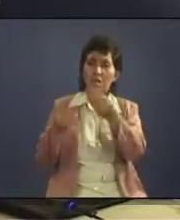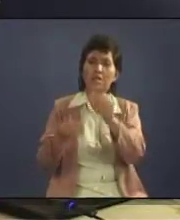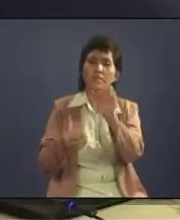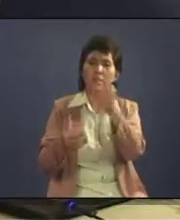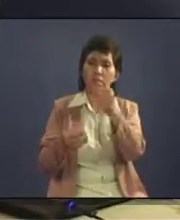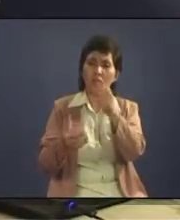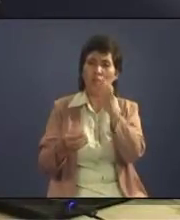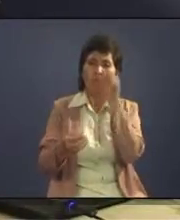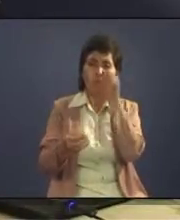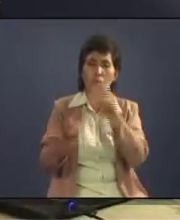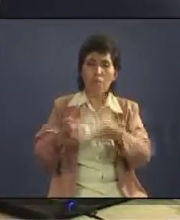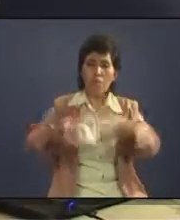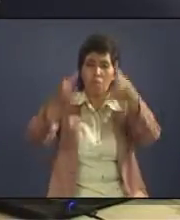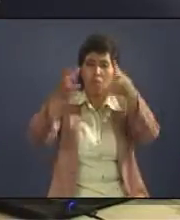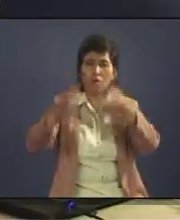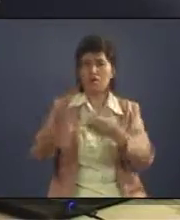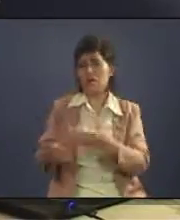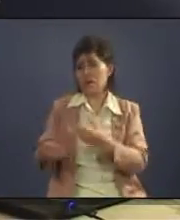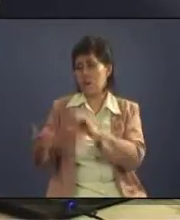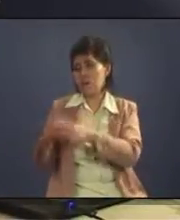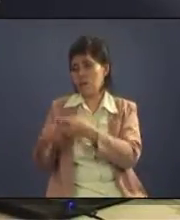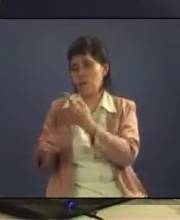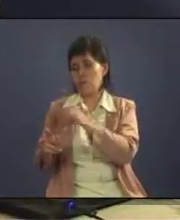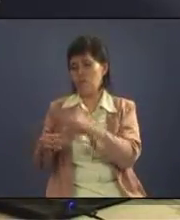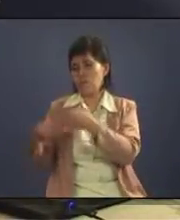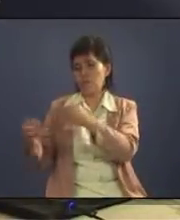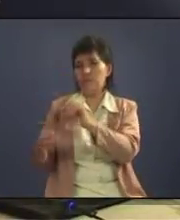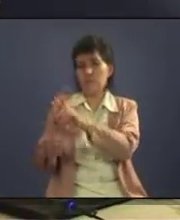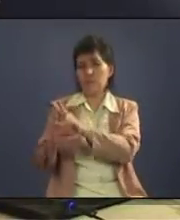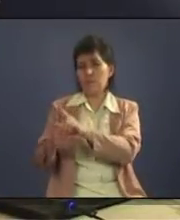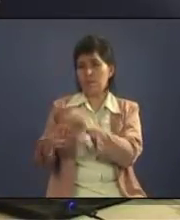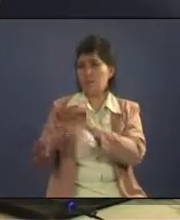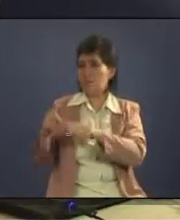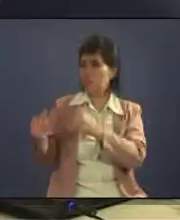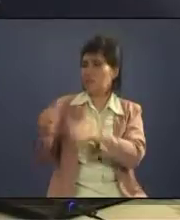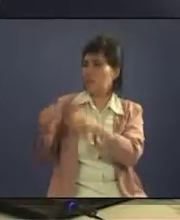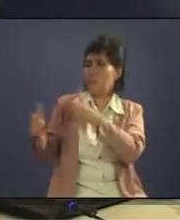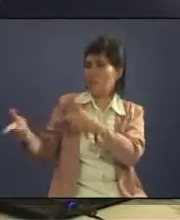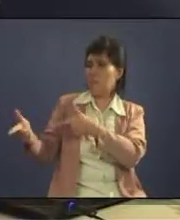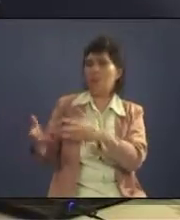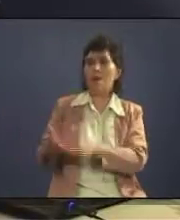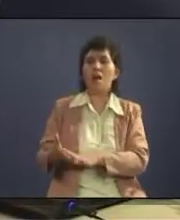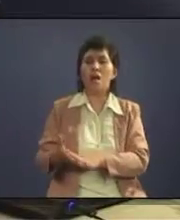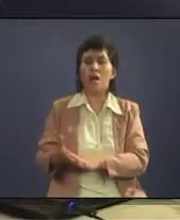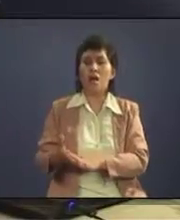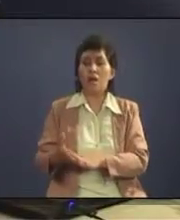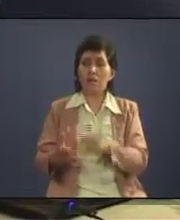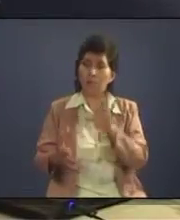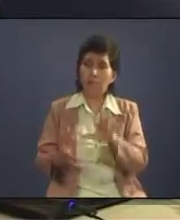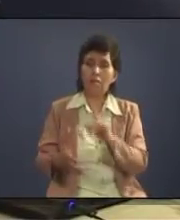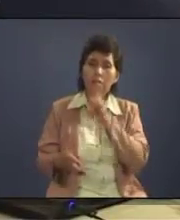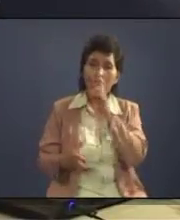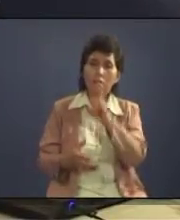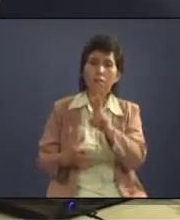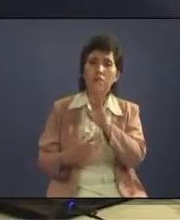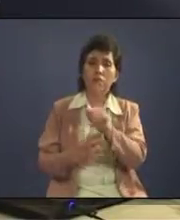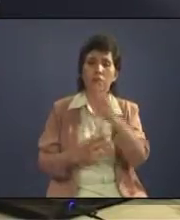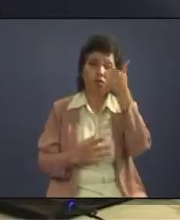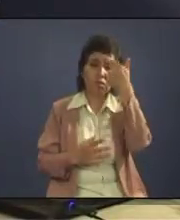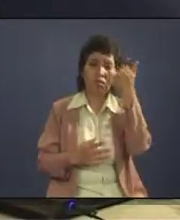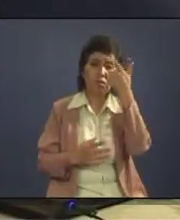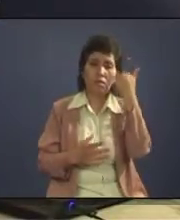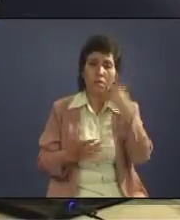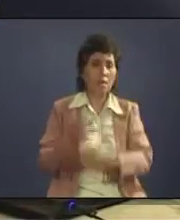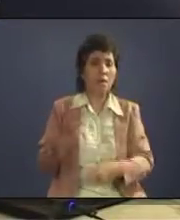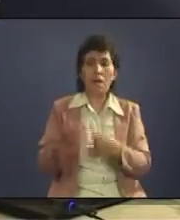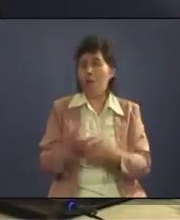bouquets, and my friend has only given 3 bouquets, but he has already succeeded. So then you would realize that your cost is too much